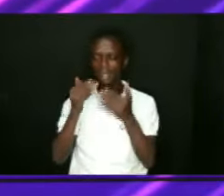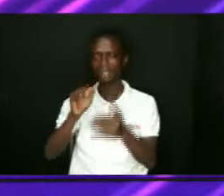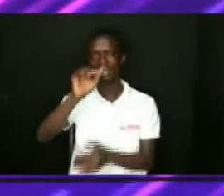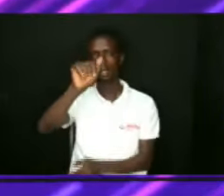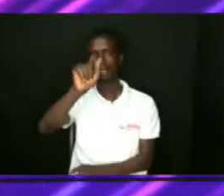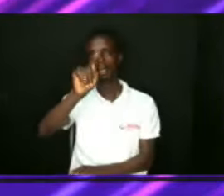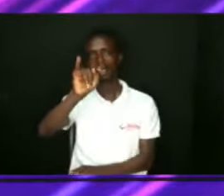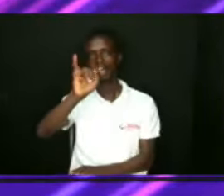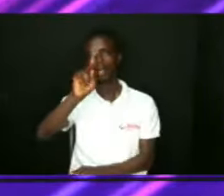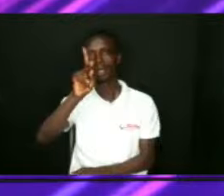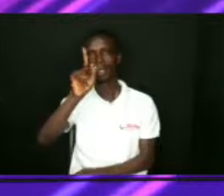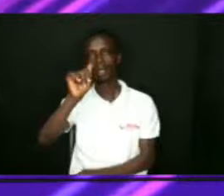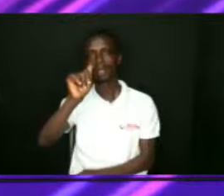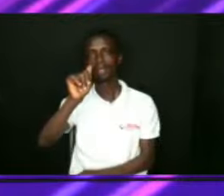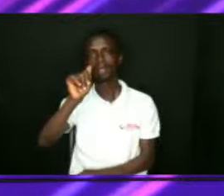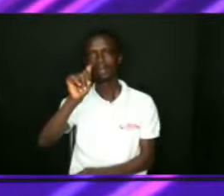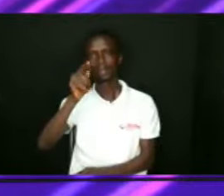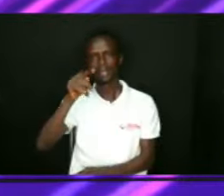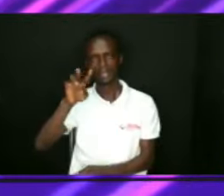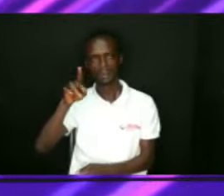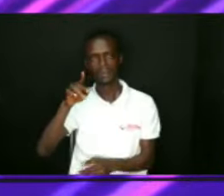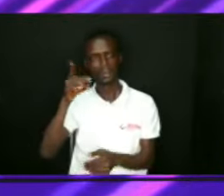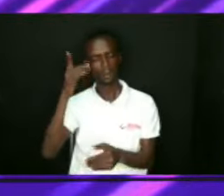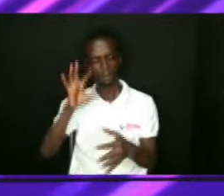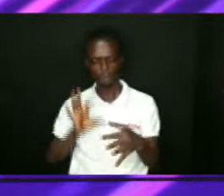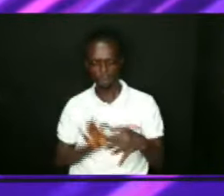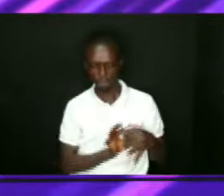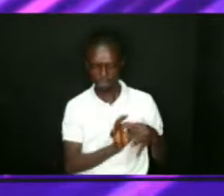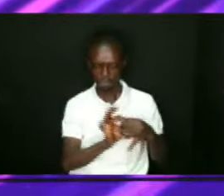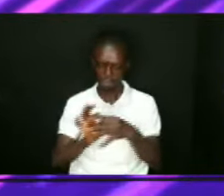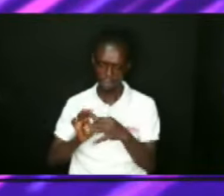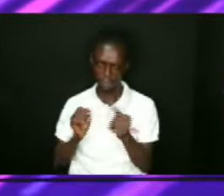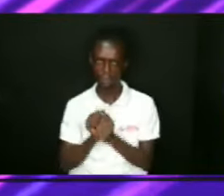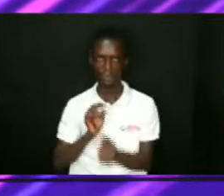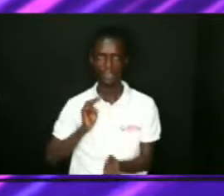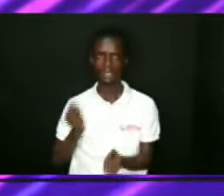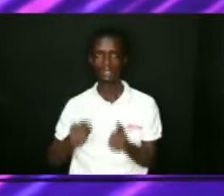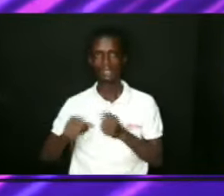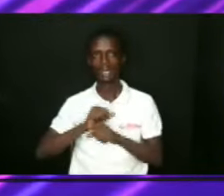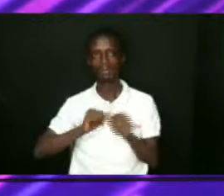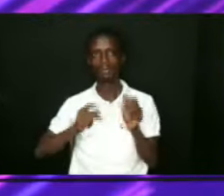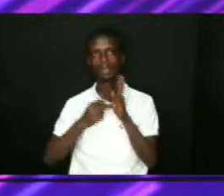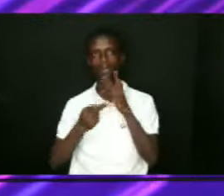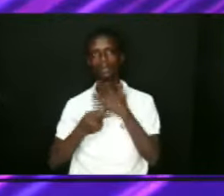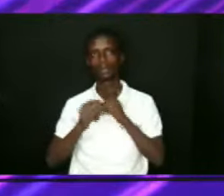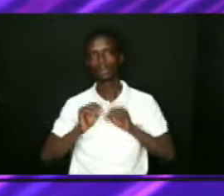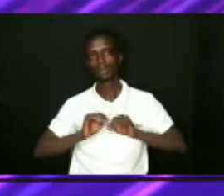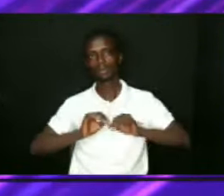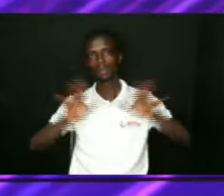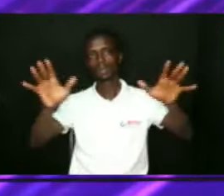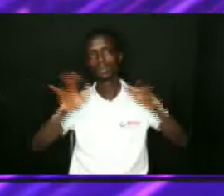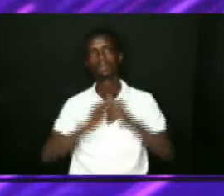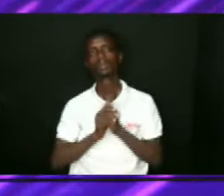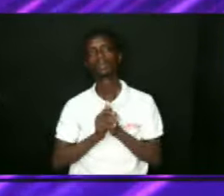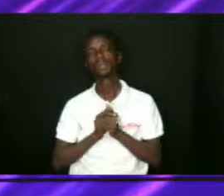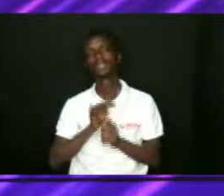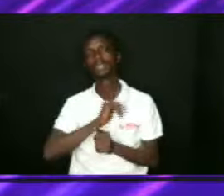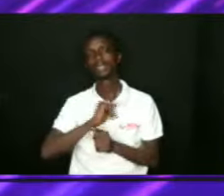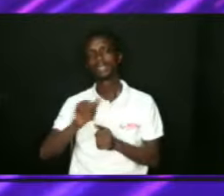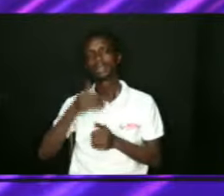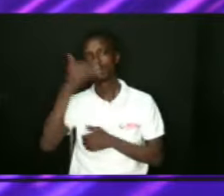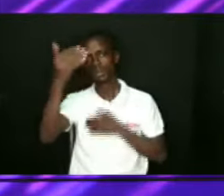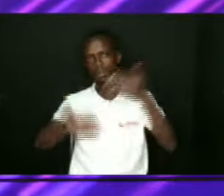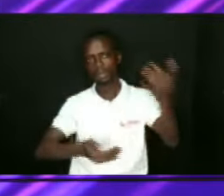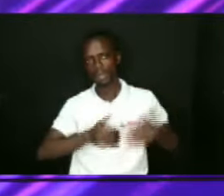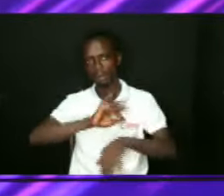TV, Atinka Media Village, for also partnering with us when it comes to this program. We also want to welcome those who